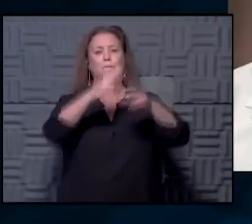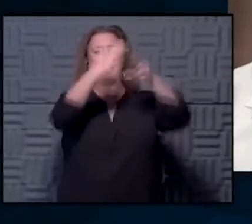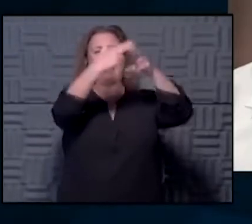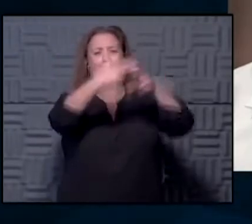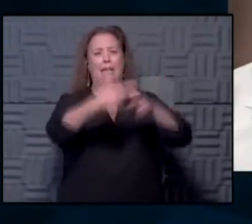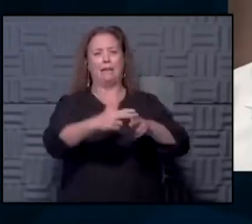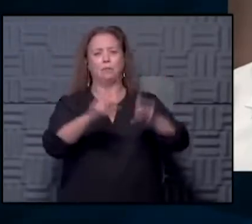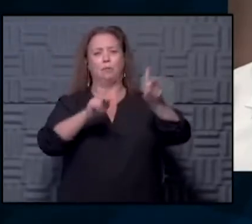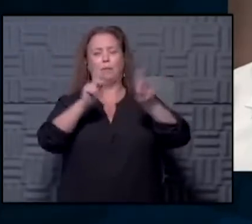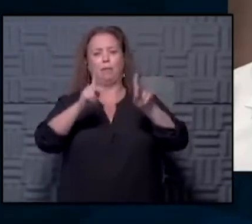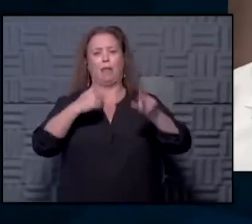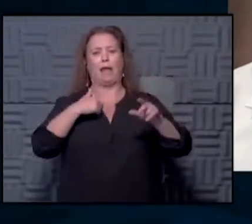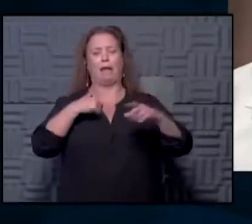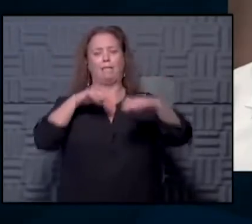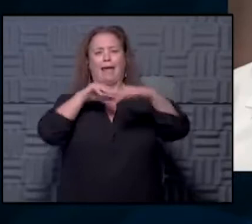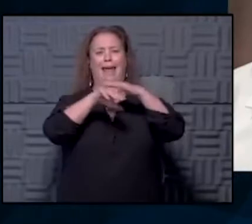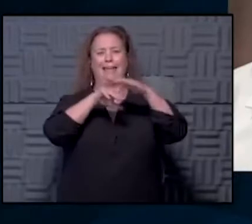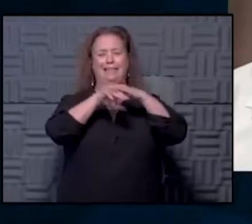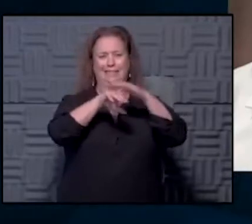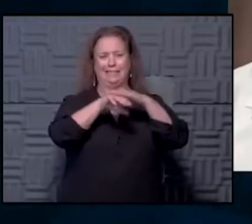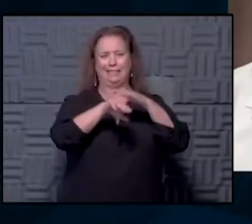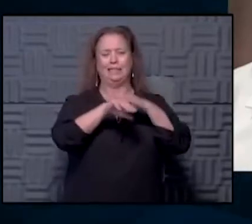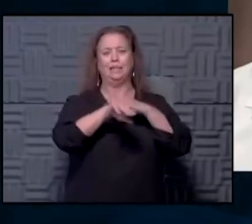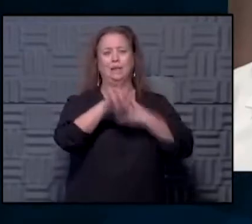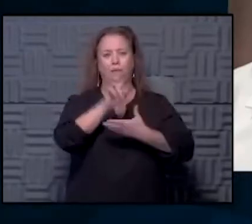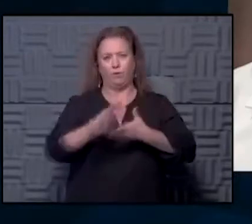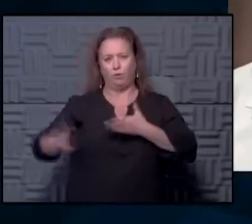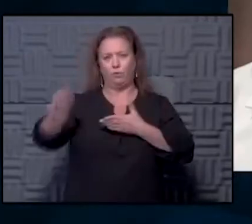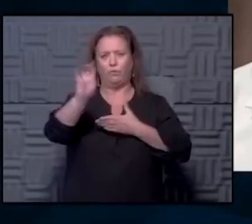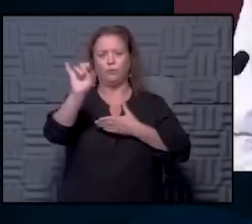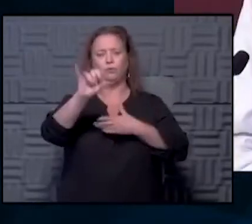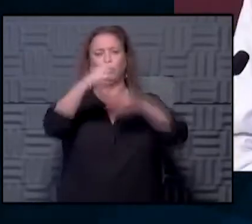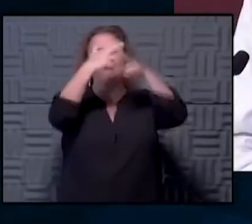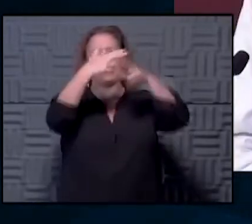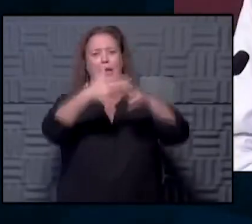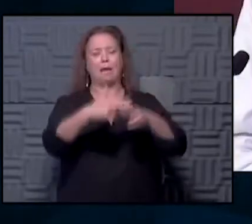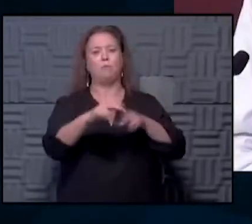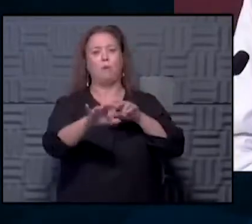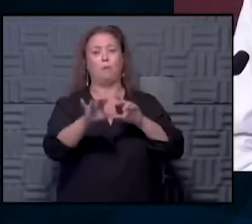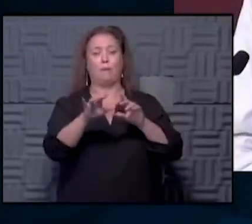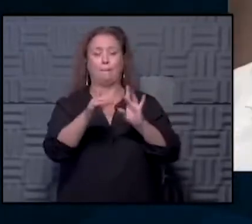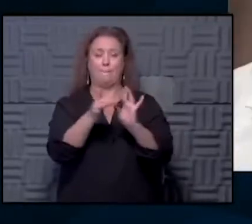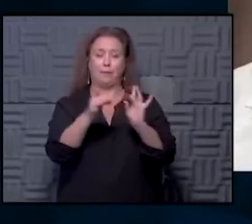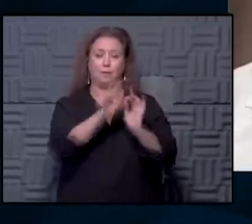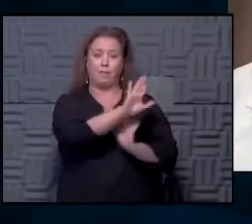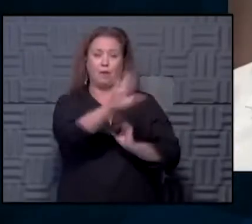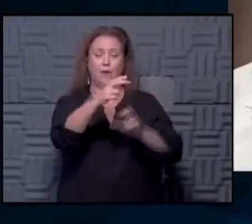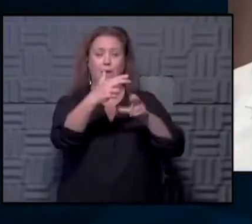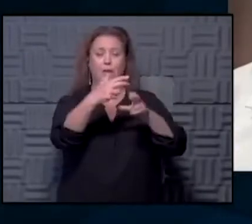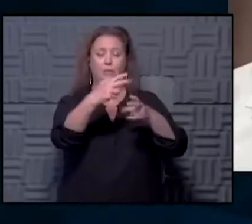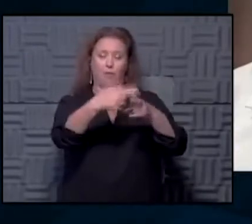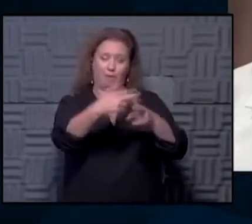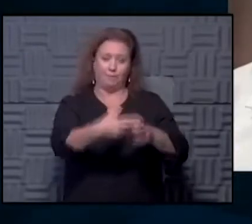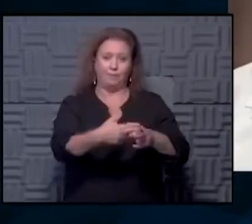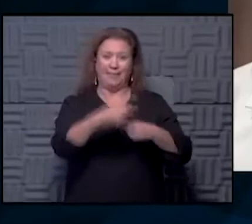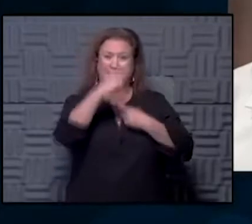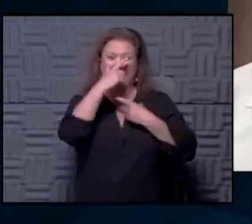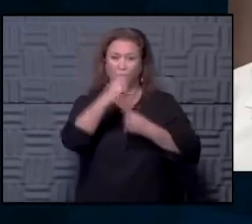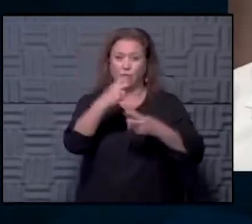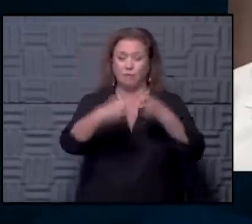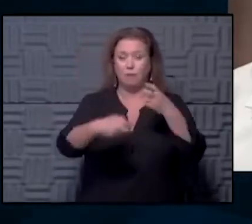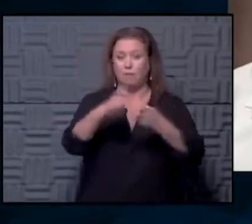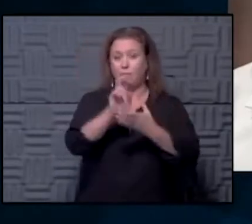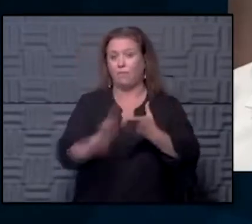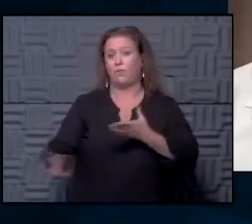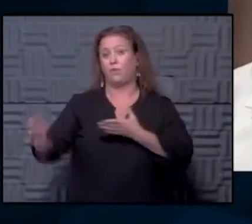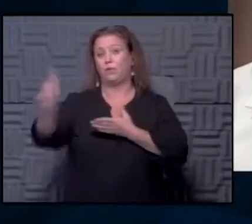to that on our website. Ditto that for universities by name. An interesting problem, I should say, about universities, for